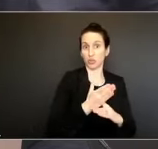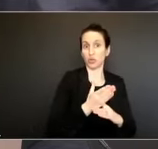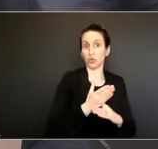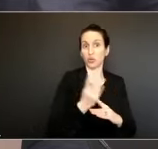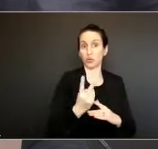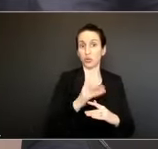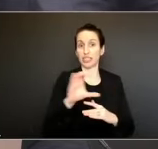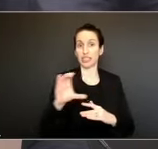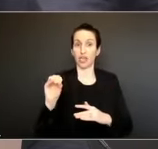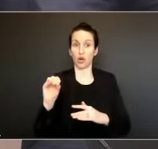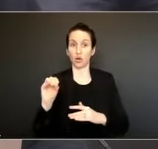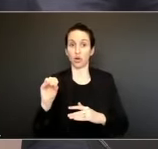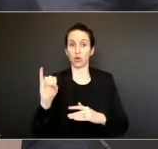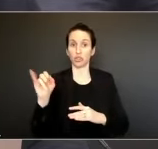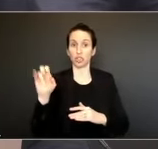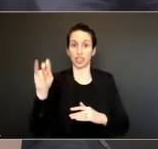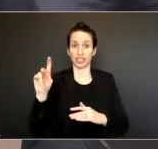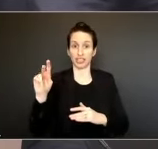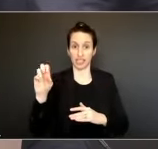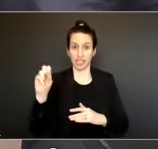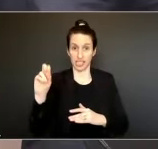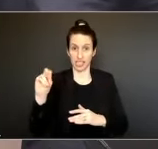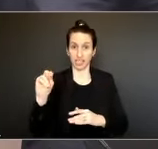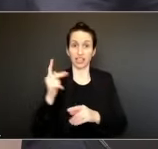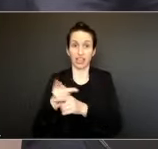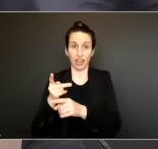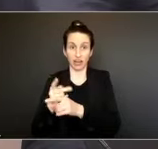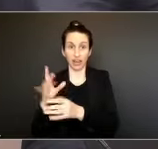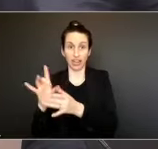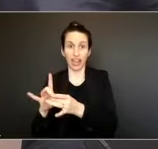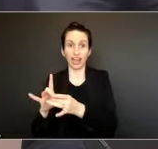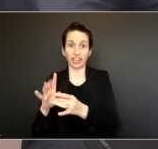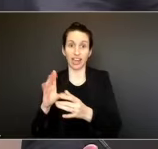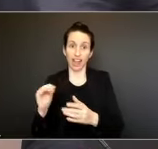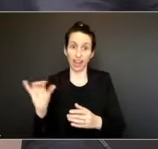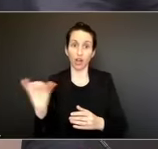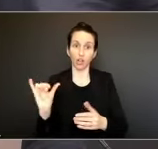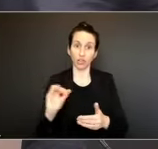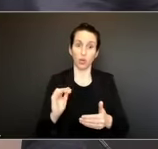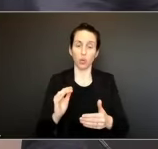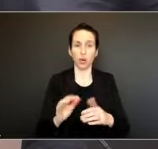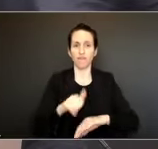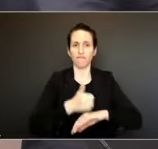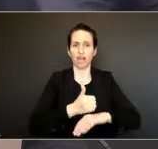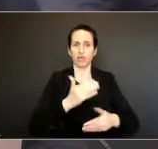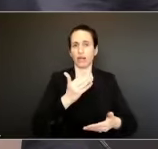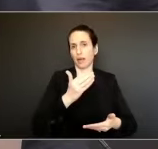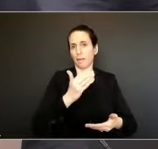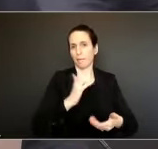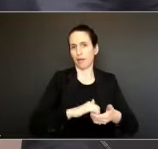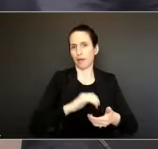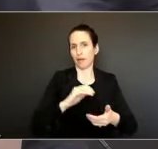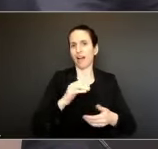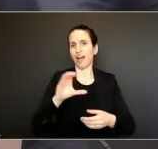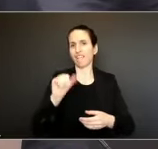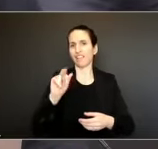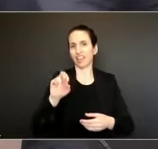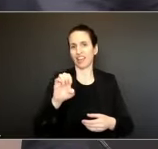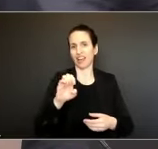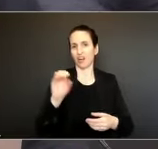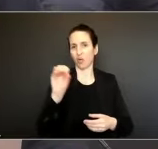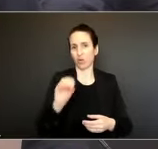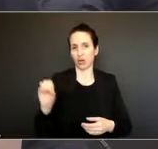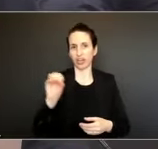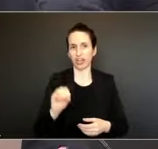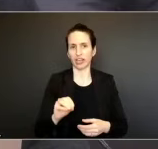founding partner of HealthShare of Oregon. I'm going to try to keep my remarks brief as we're pressed for time. We'll point you towards testimony